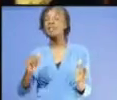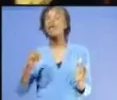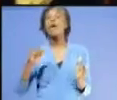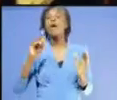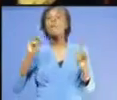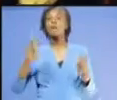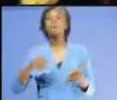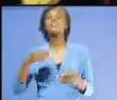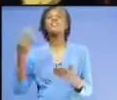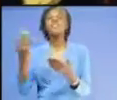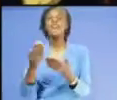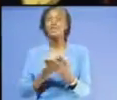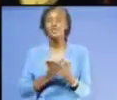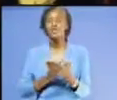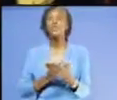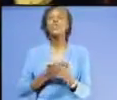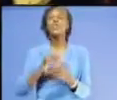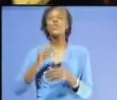with a new lease on life.